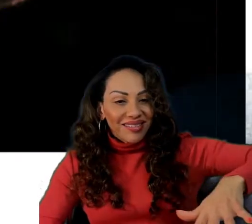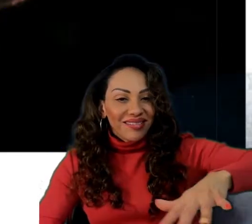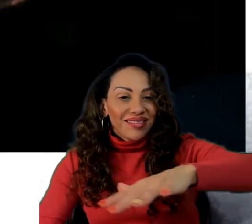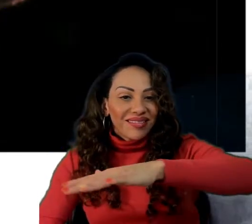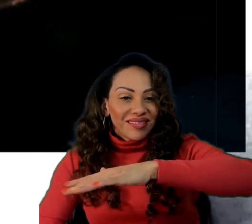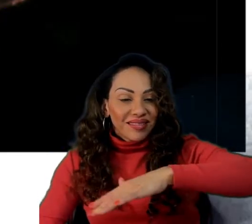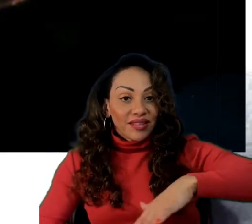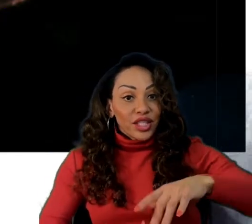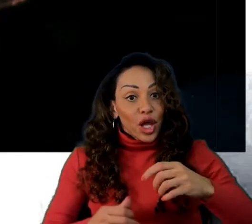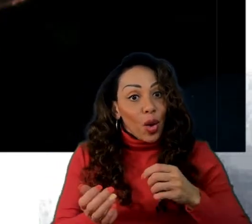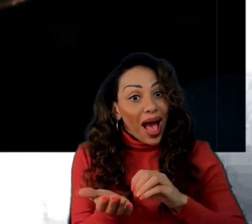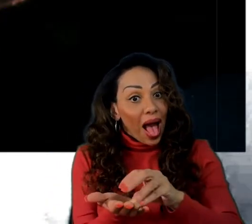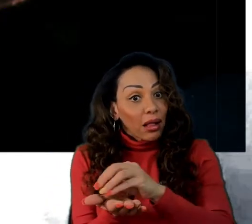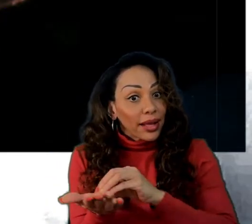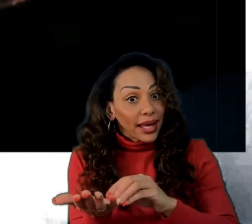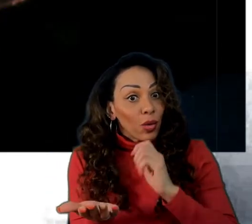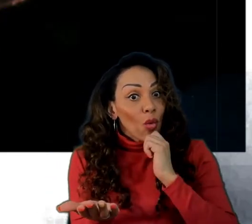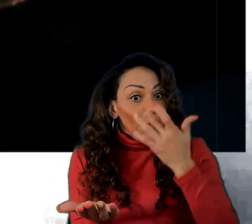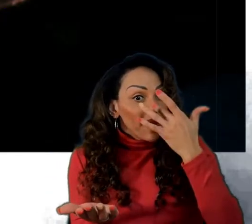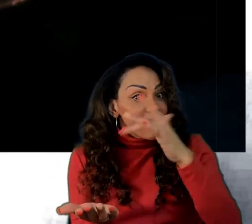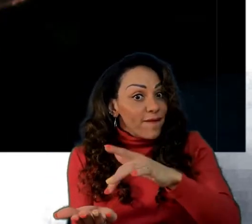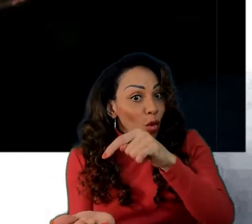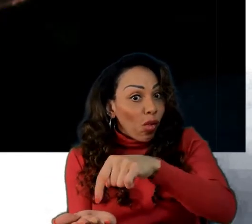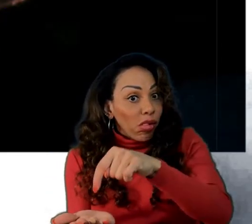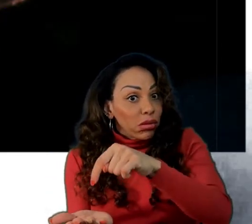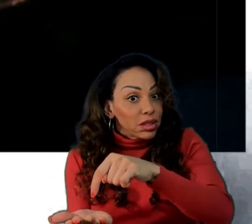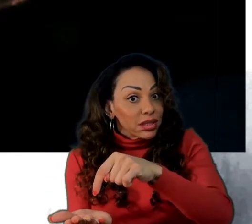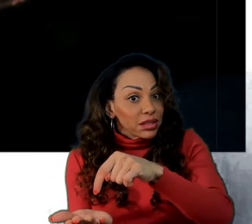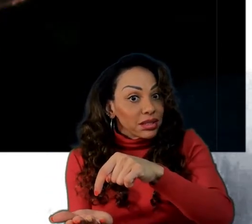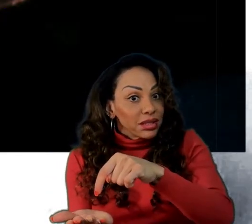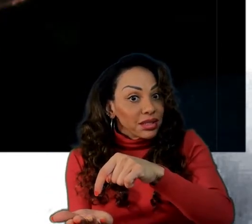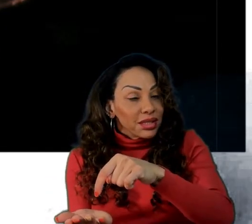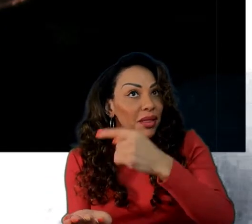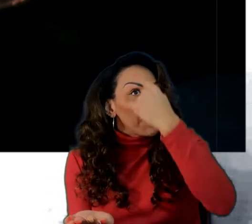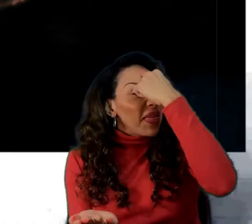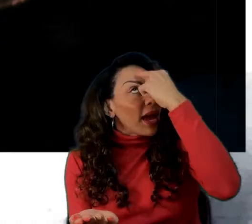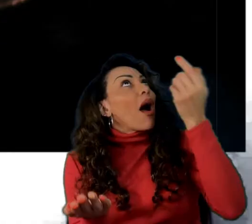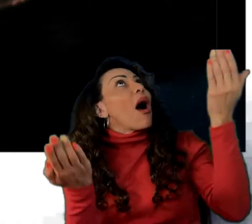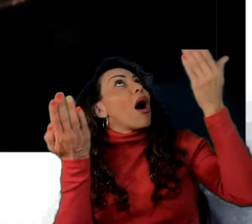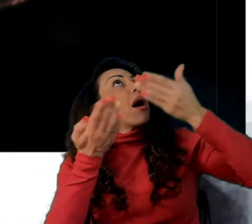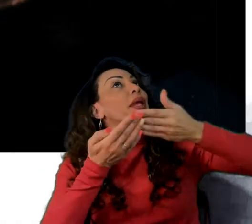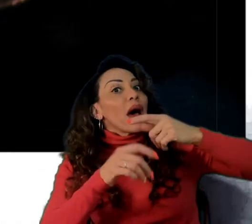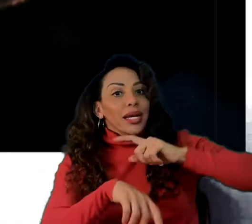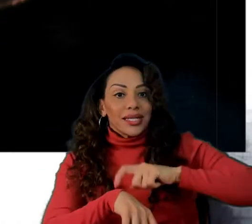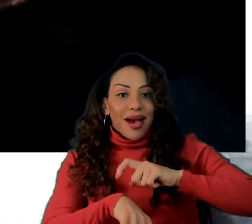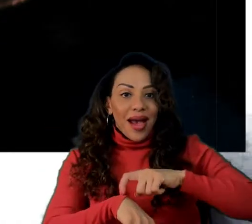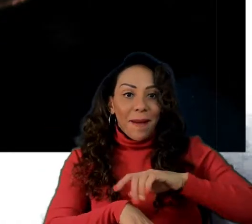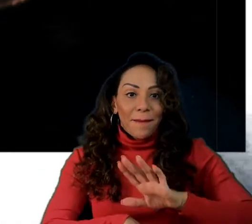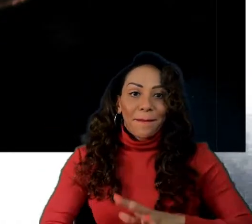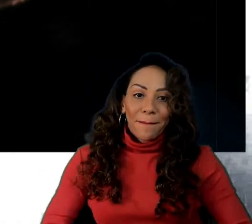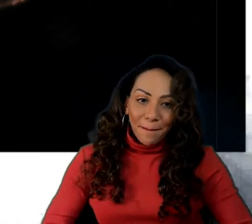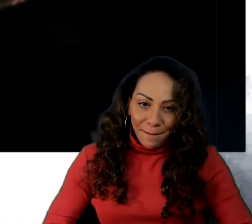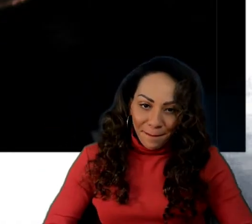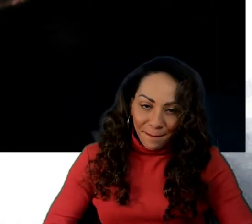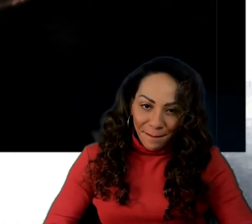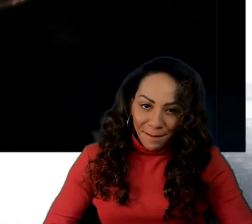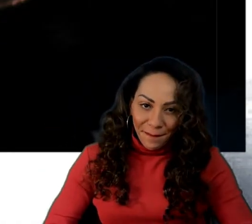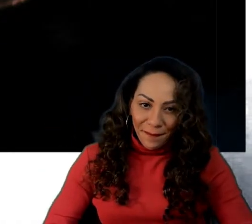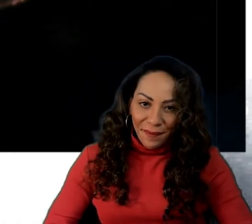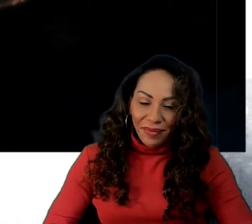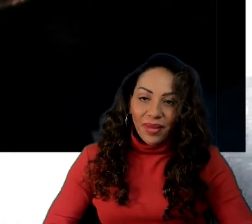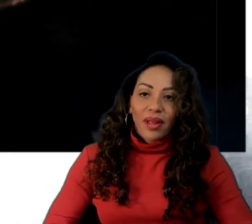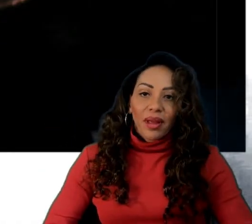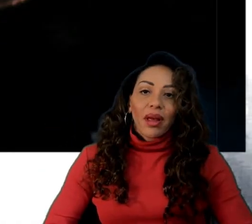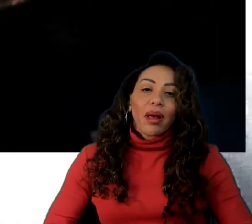phase. And then there was this quite time-consuming decanting and setup